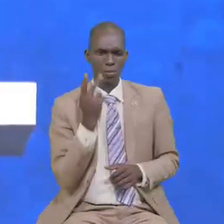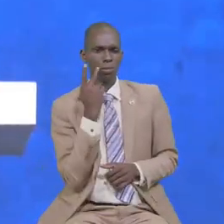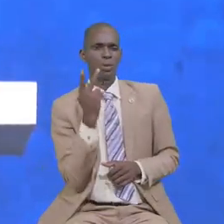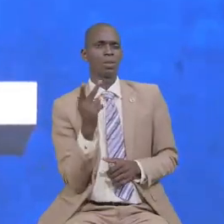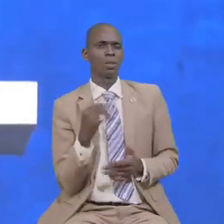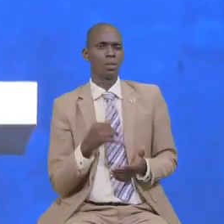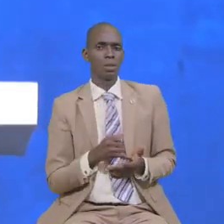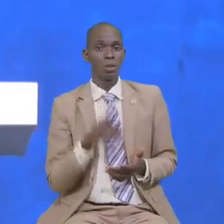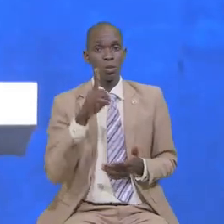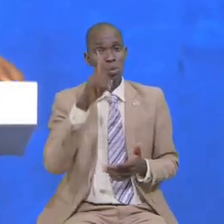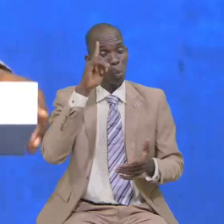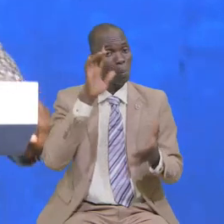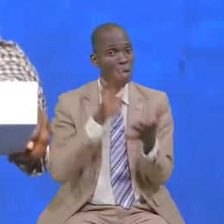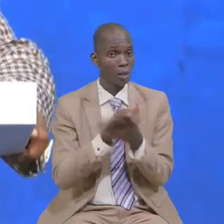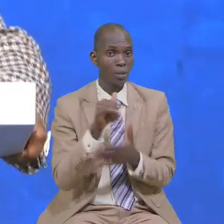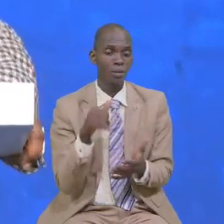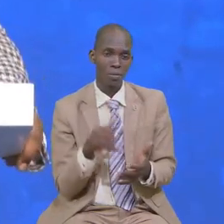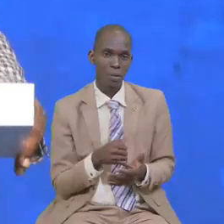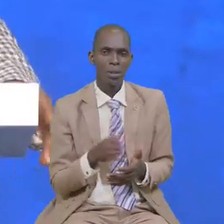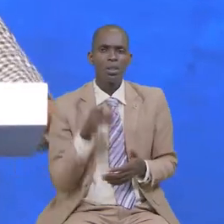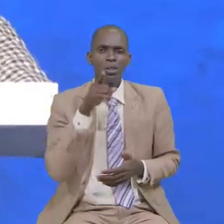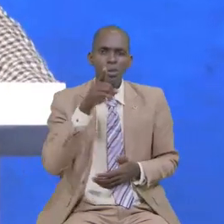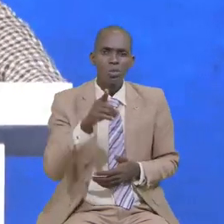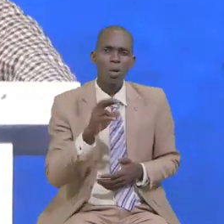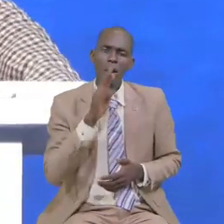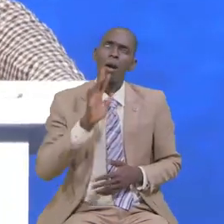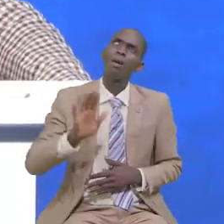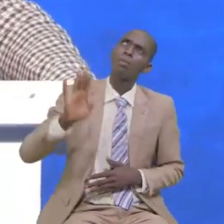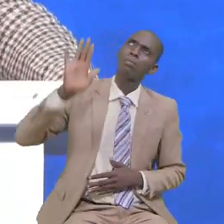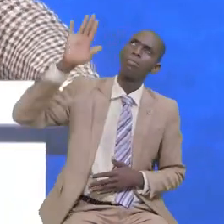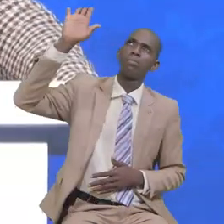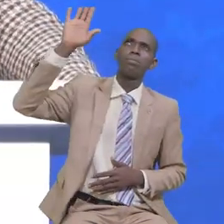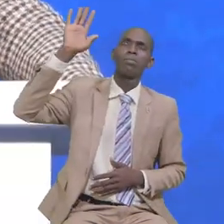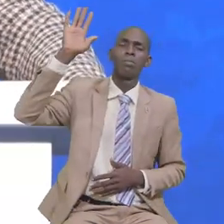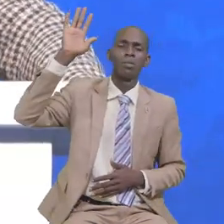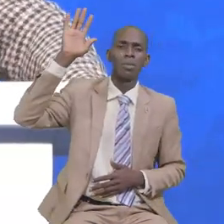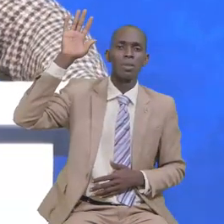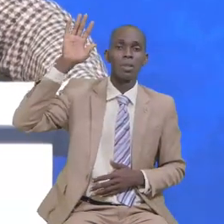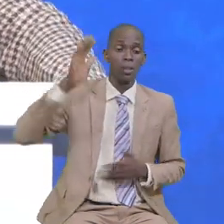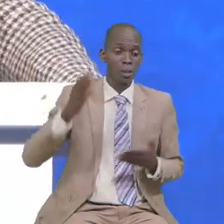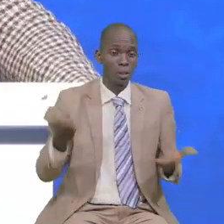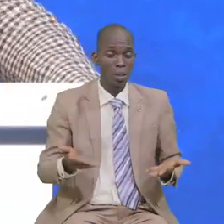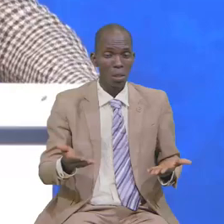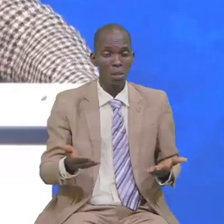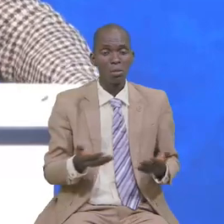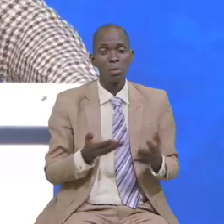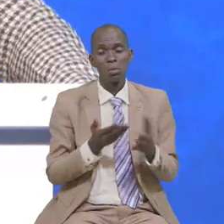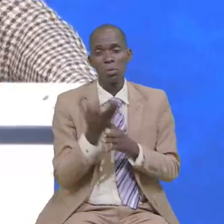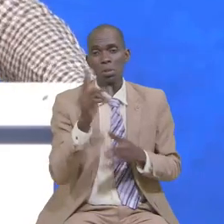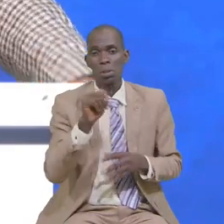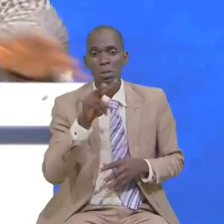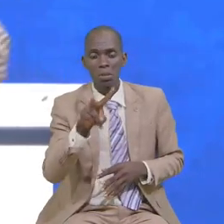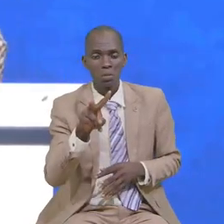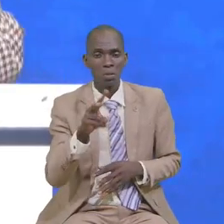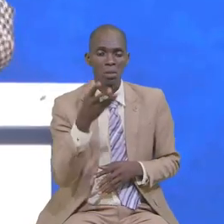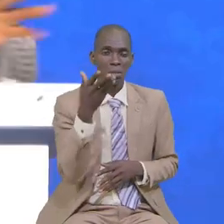you believe it. And you are raising up your hand here on the radio, over the